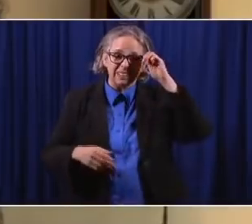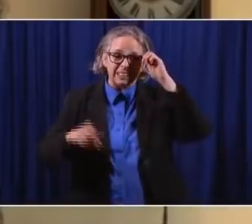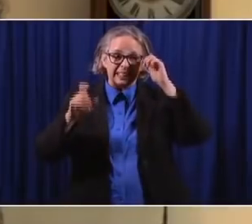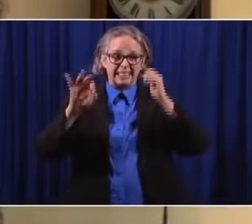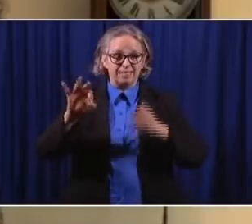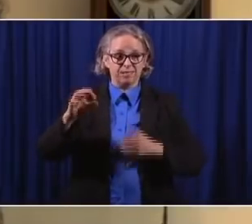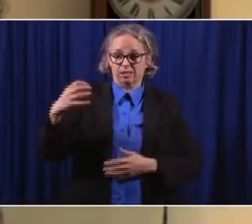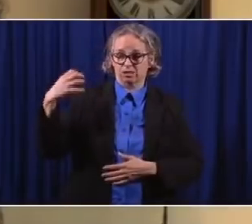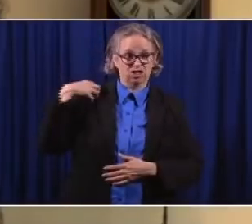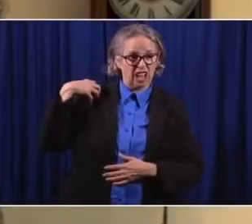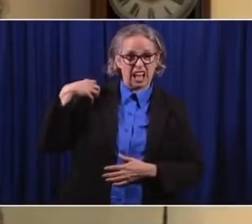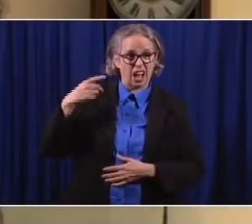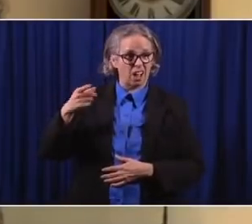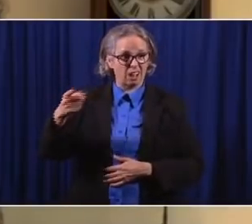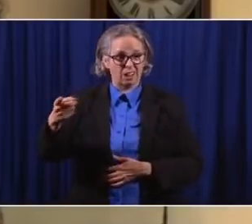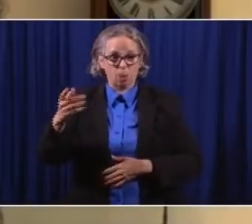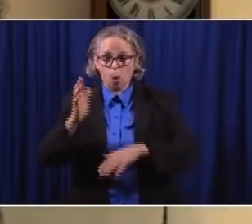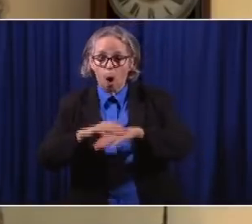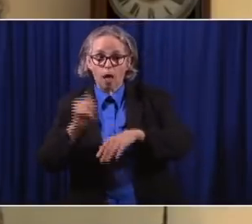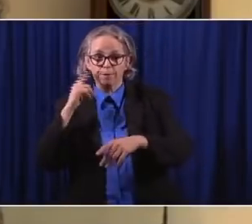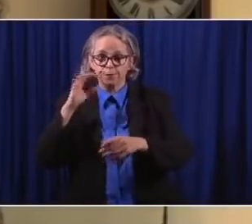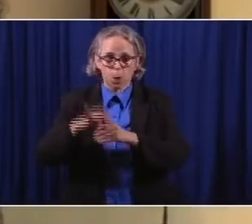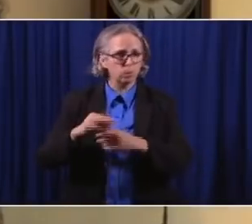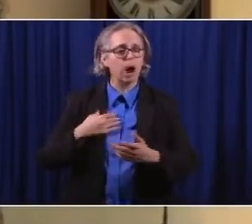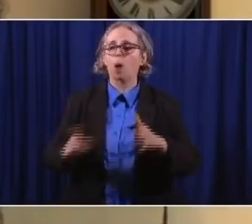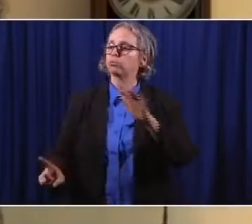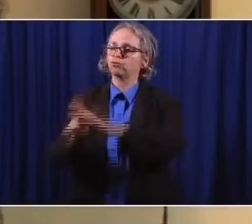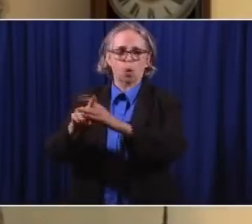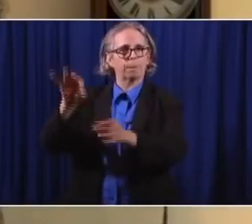I would vote when the vote came up on the Senate floor.